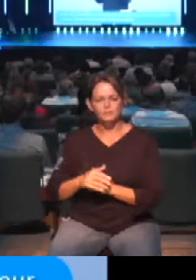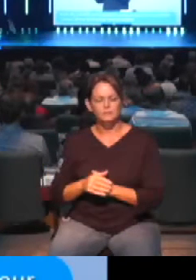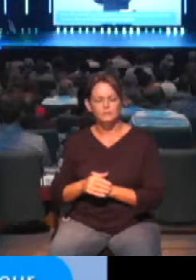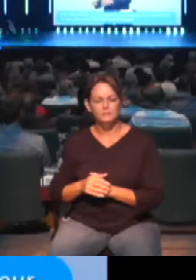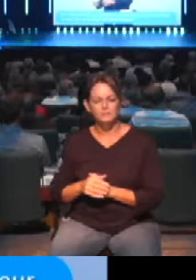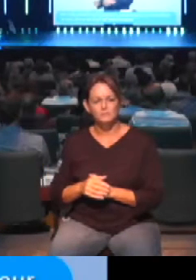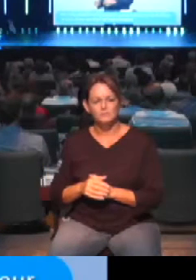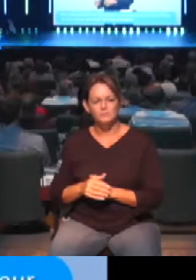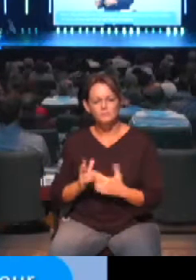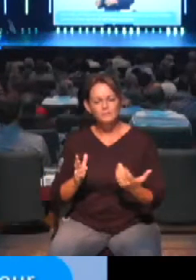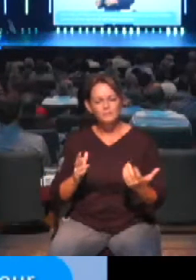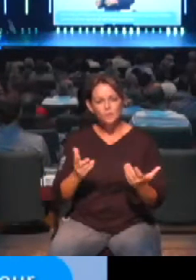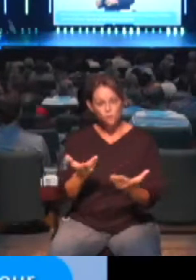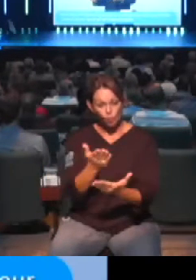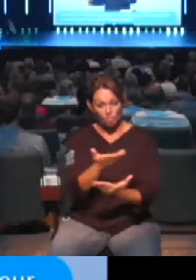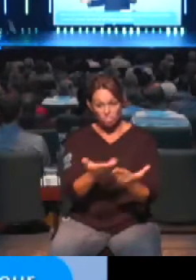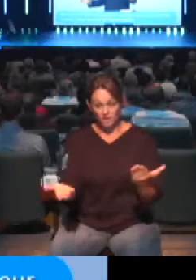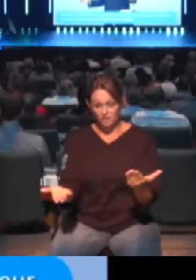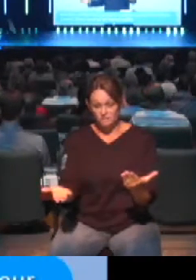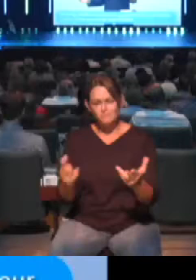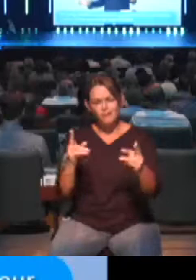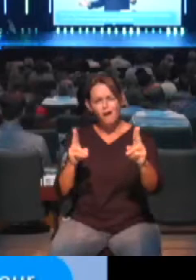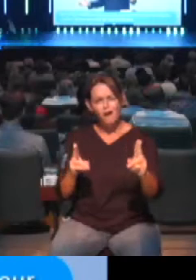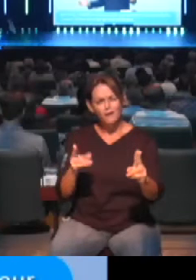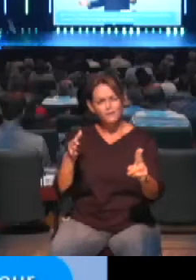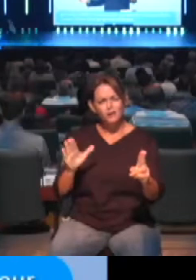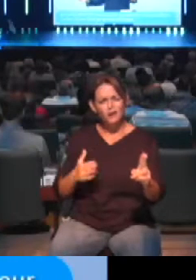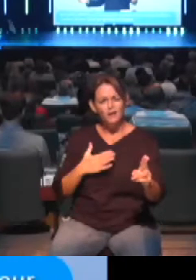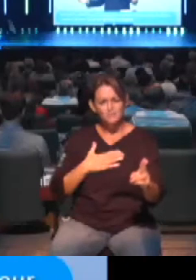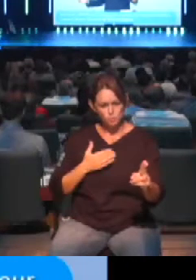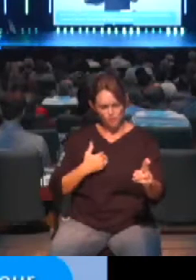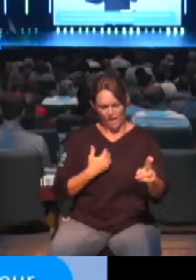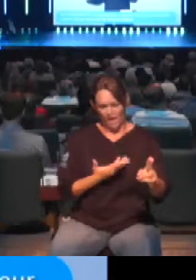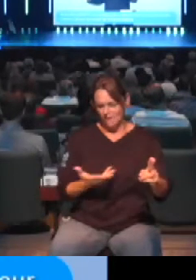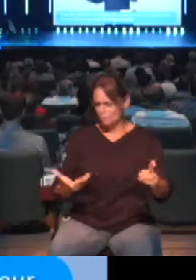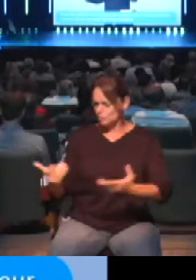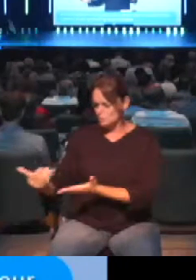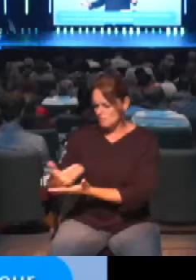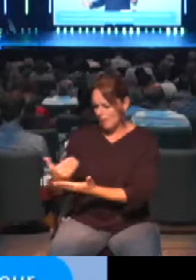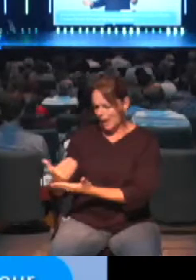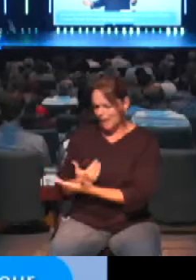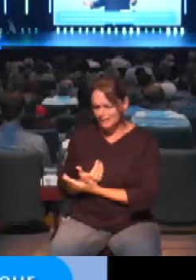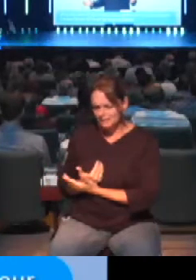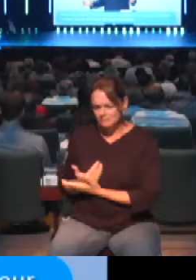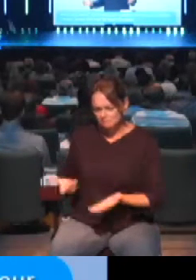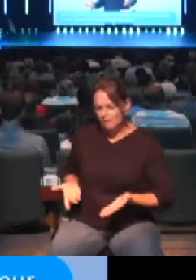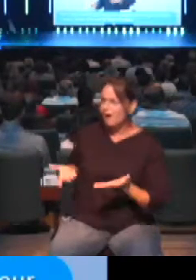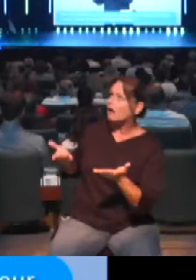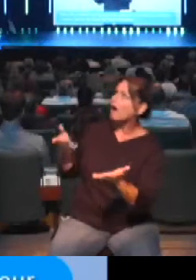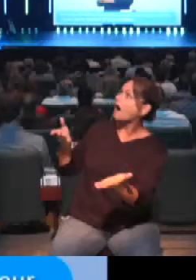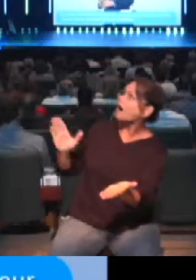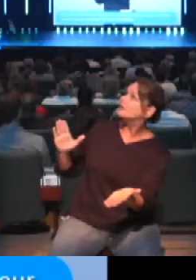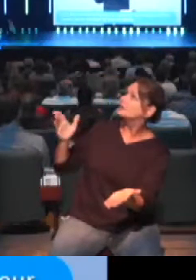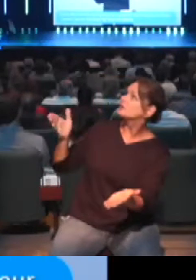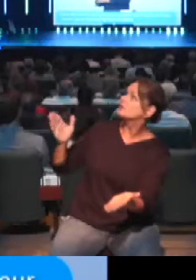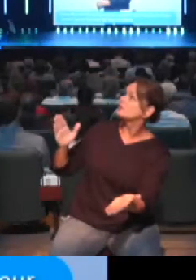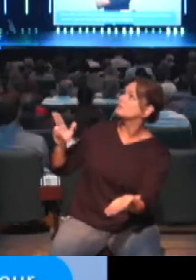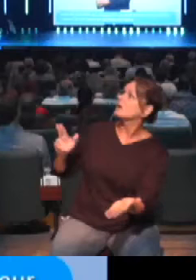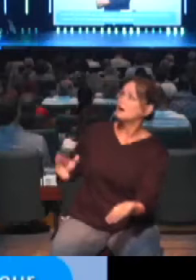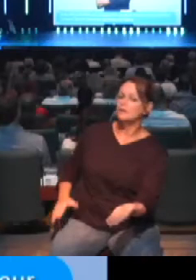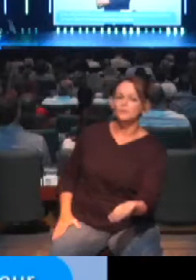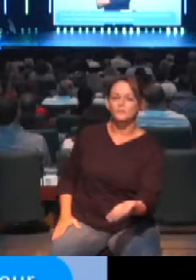your possessions. That's pretty clear. What you own, what you make. Honor the Lord with your possessions. And with the